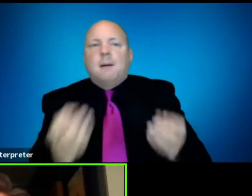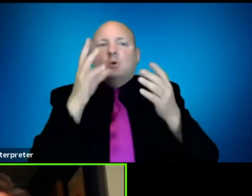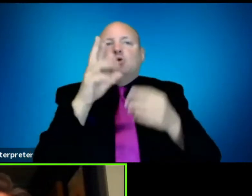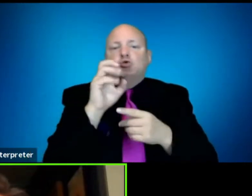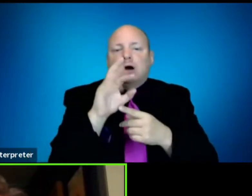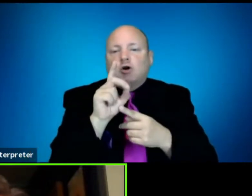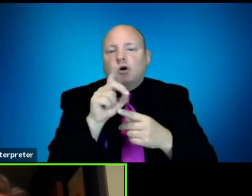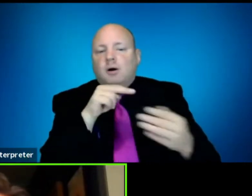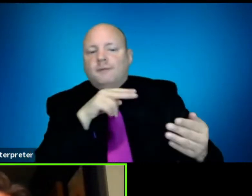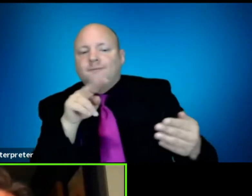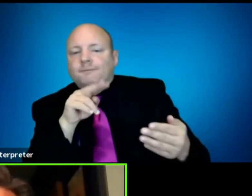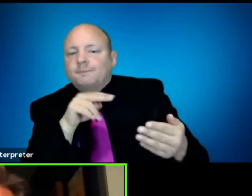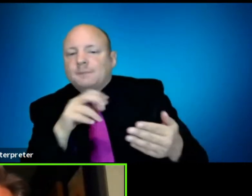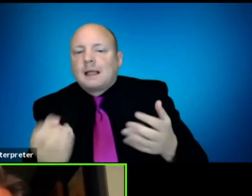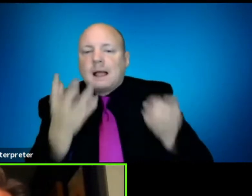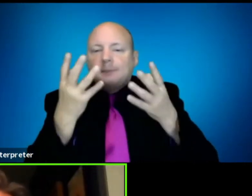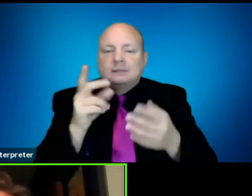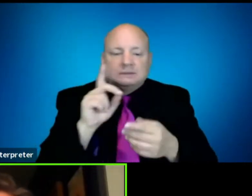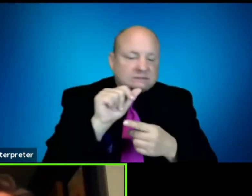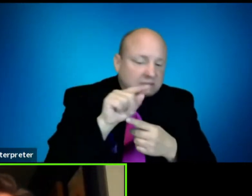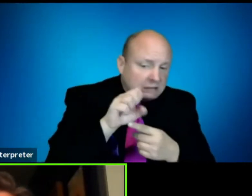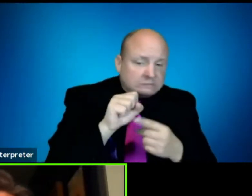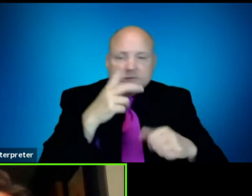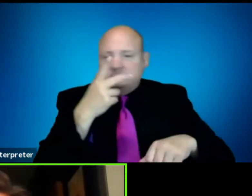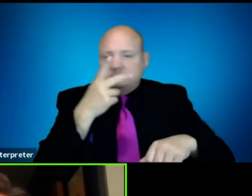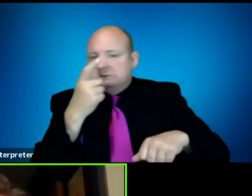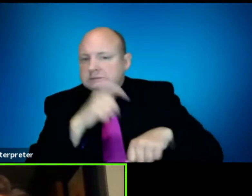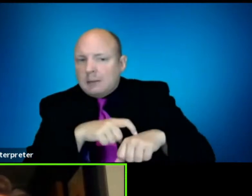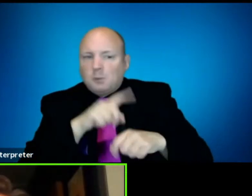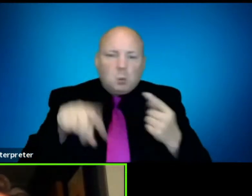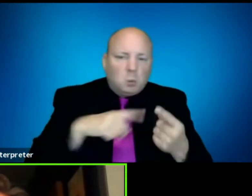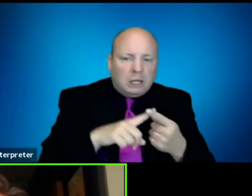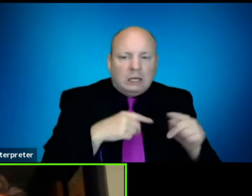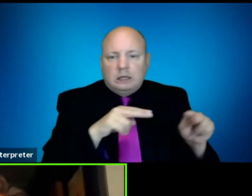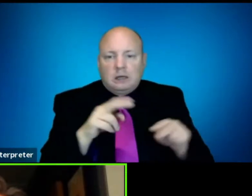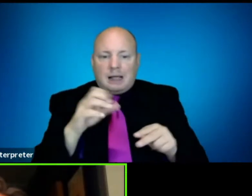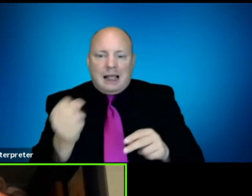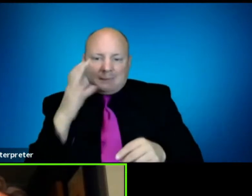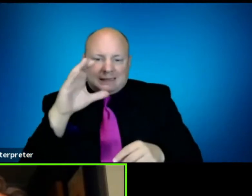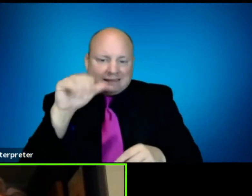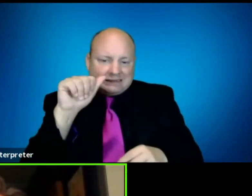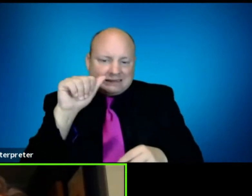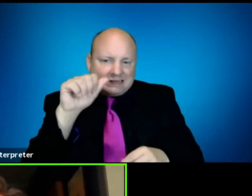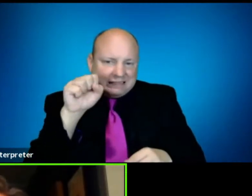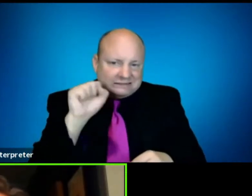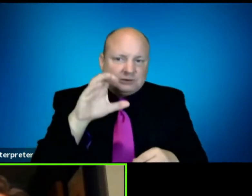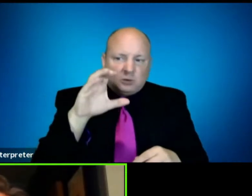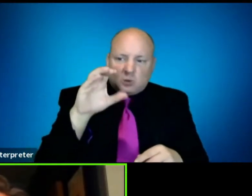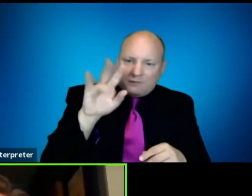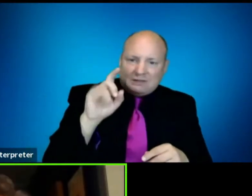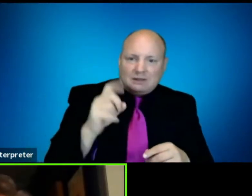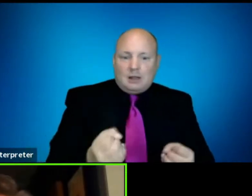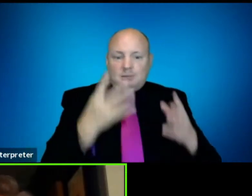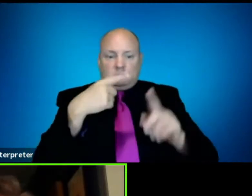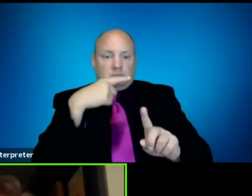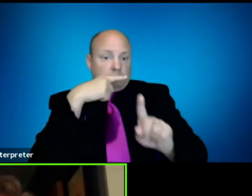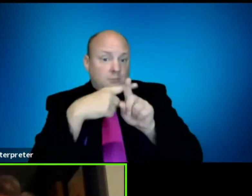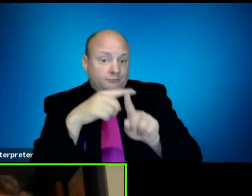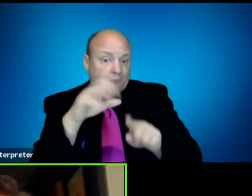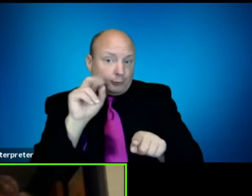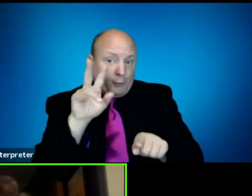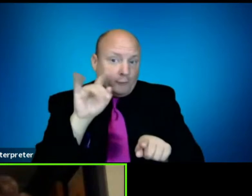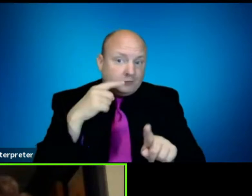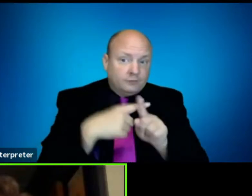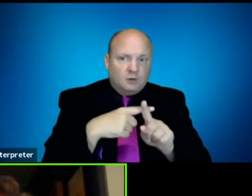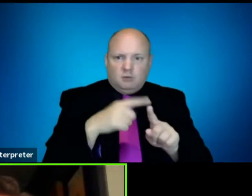seeing more cases come to school who have COVID, who are diagnosed with COVID, we're not seeing huge outbreaks